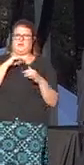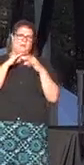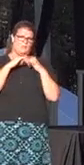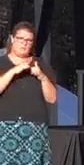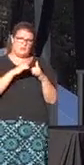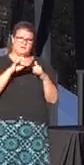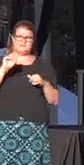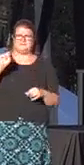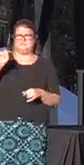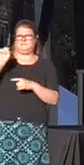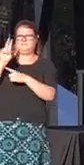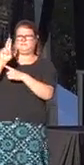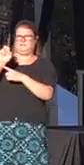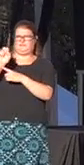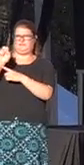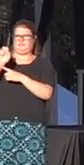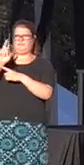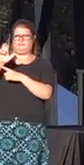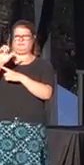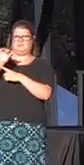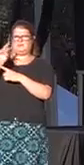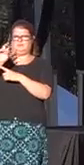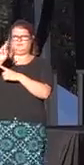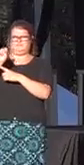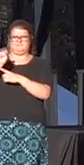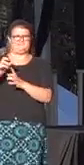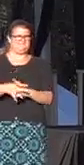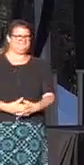is Sue Reynolds.